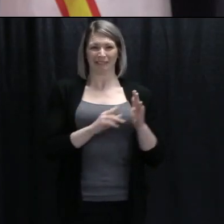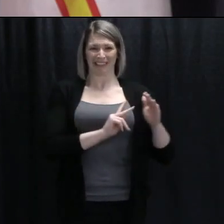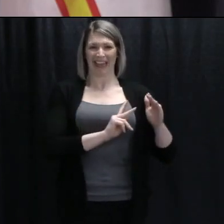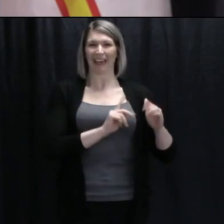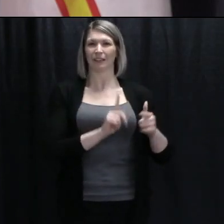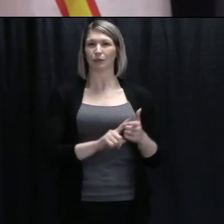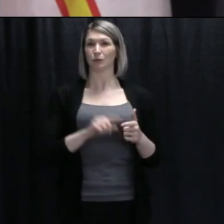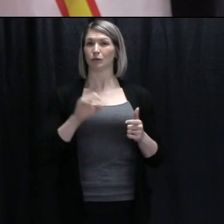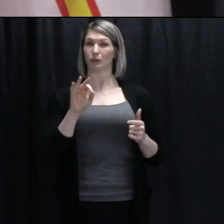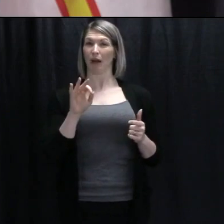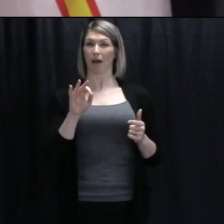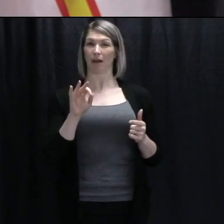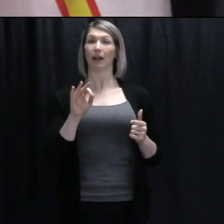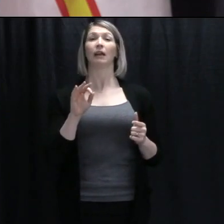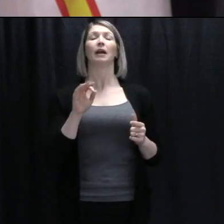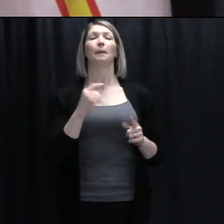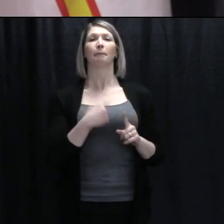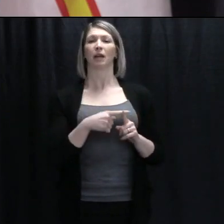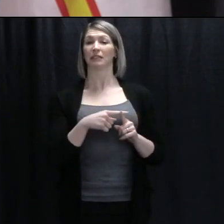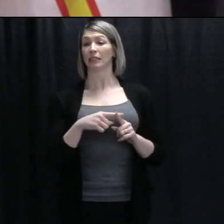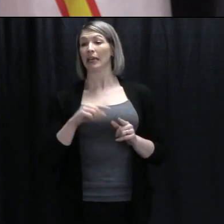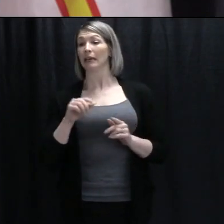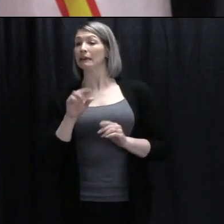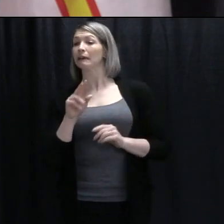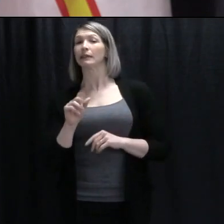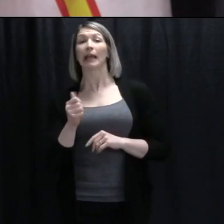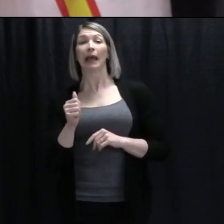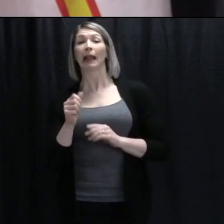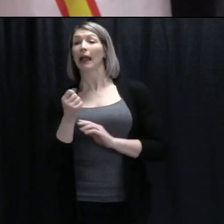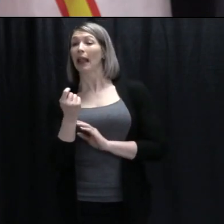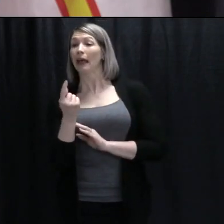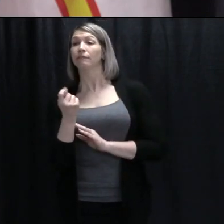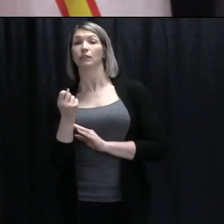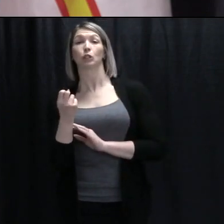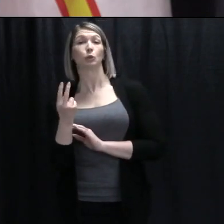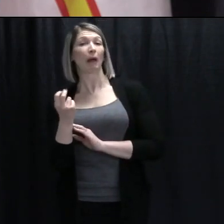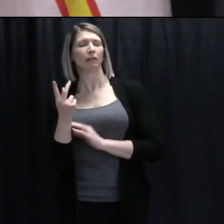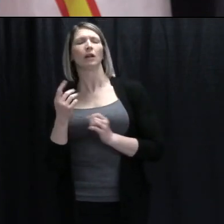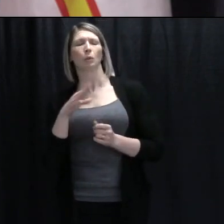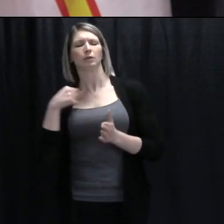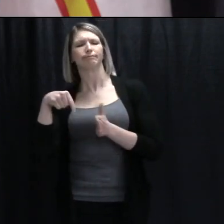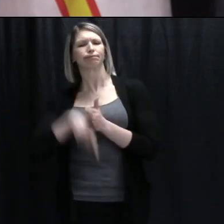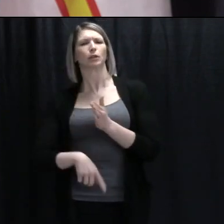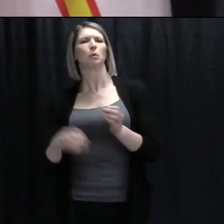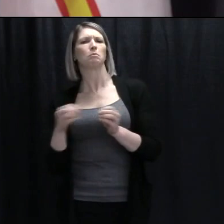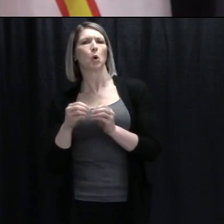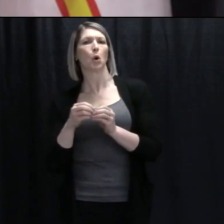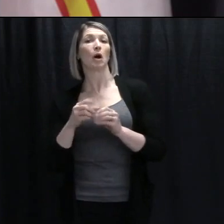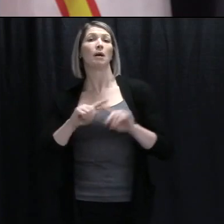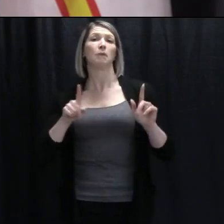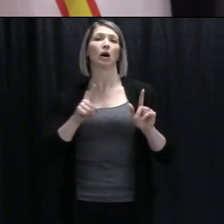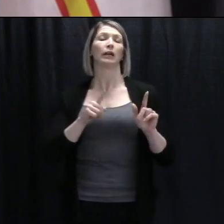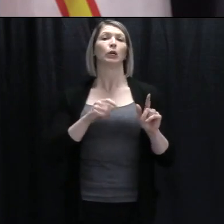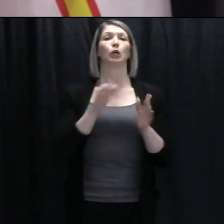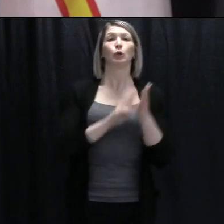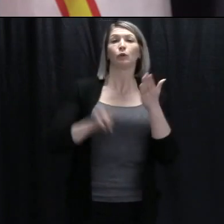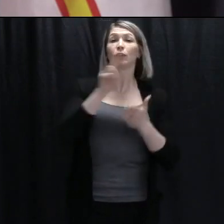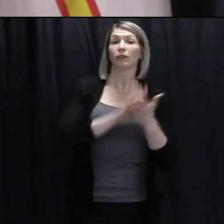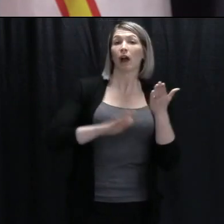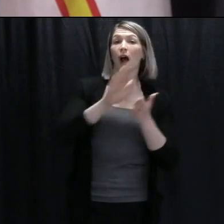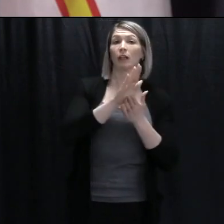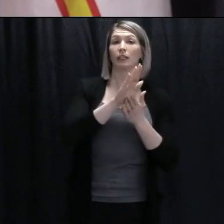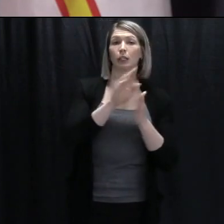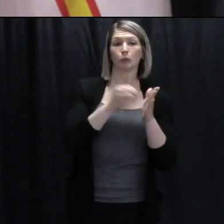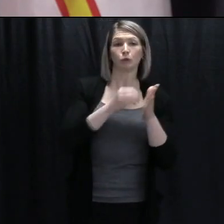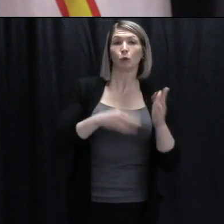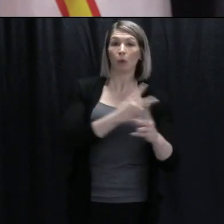students today, but we just recently suspended the repayment of the provincial portion of your student loans. And for those